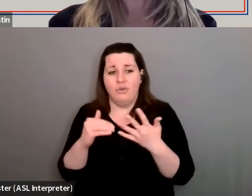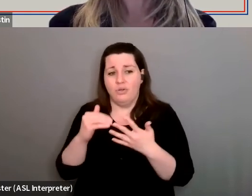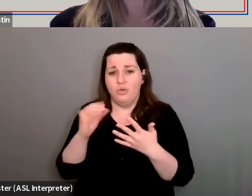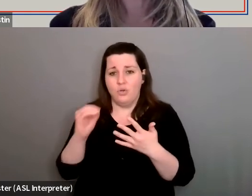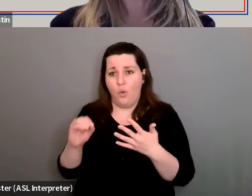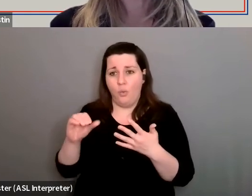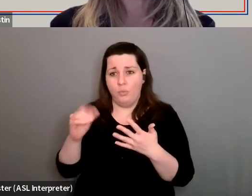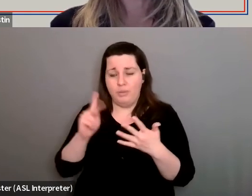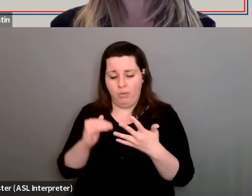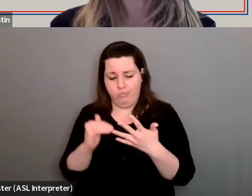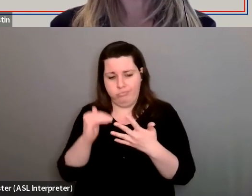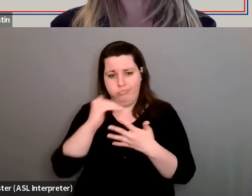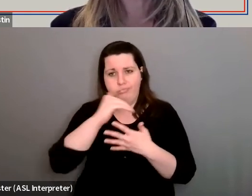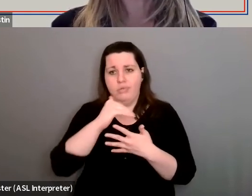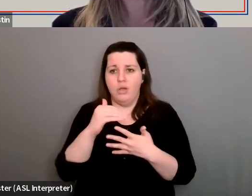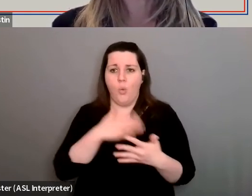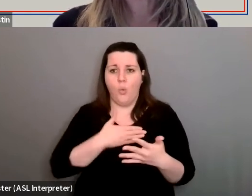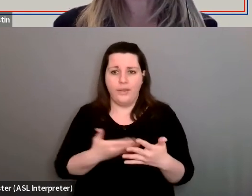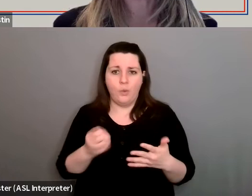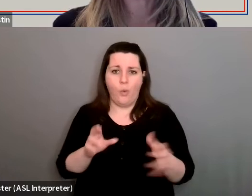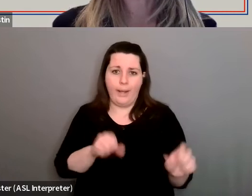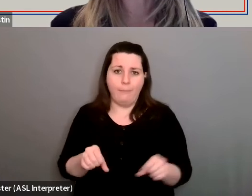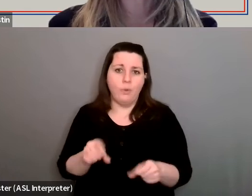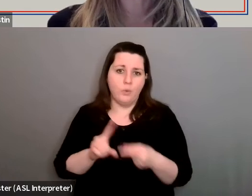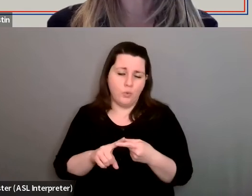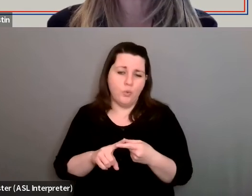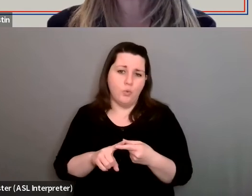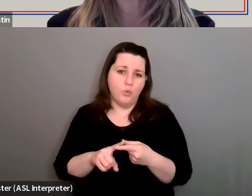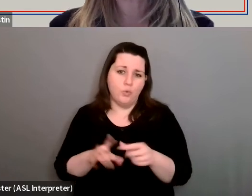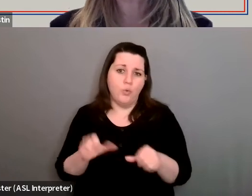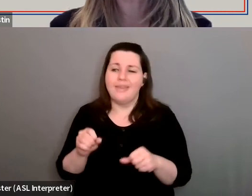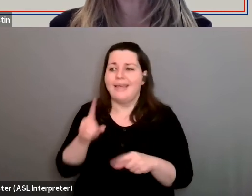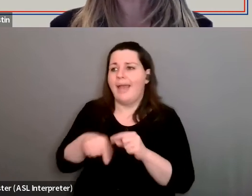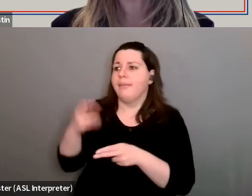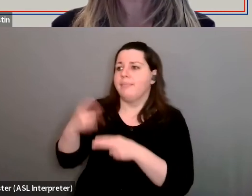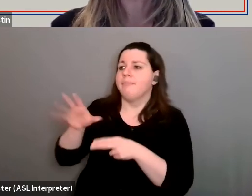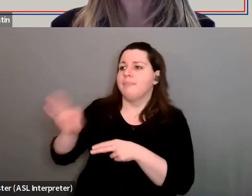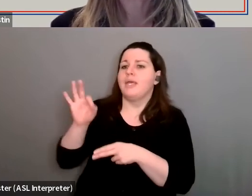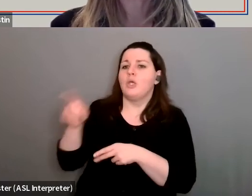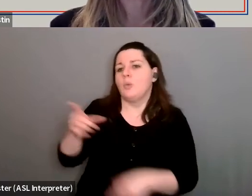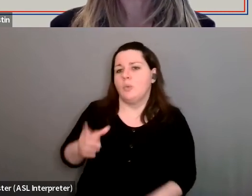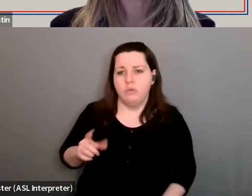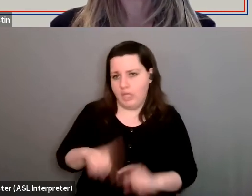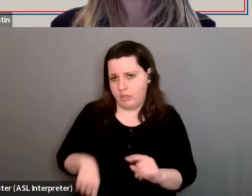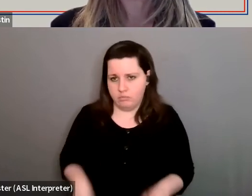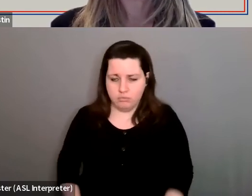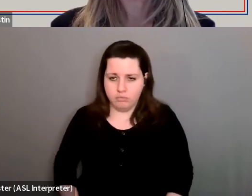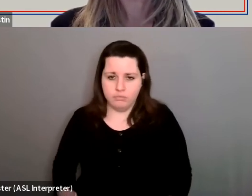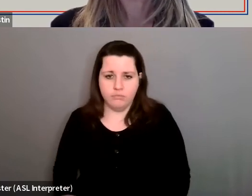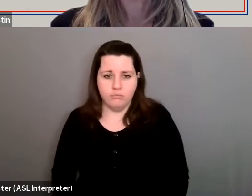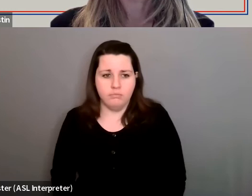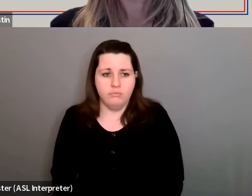willing to act as the authorized individual, but they can't just name anybody they want.